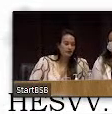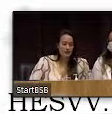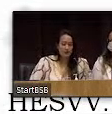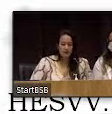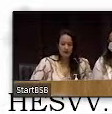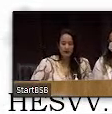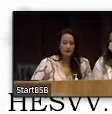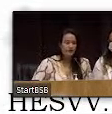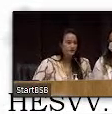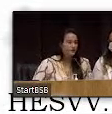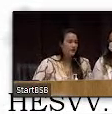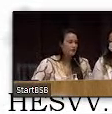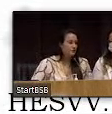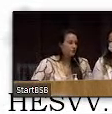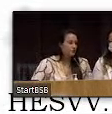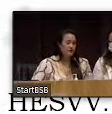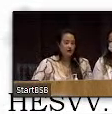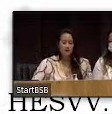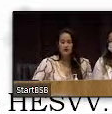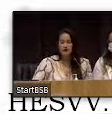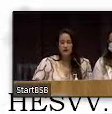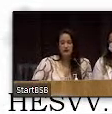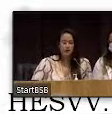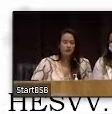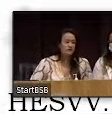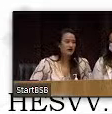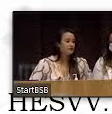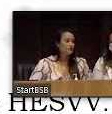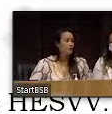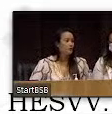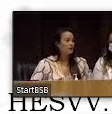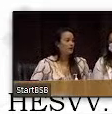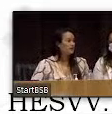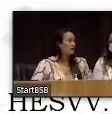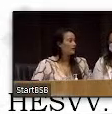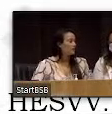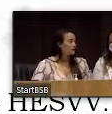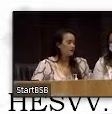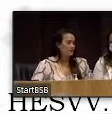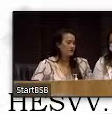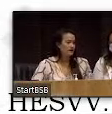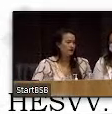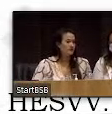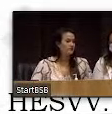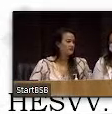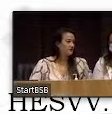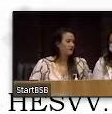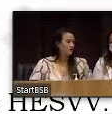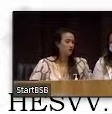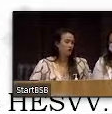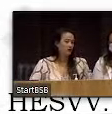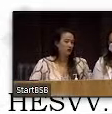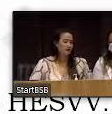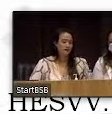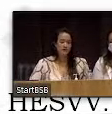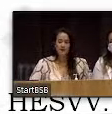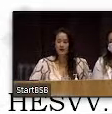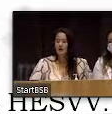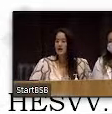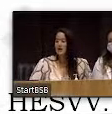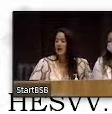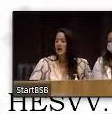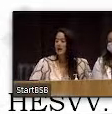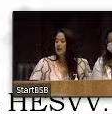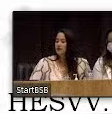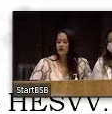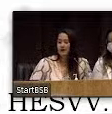During the whole period from March 2020 until August 2022,